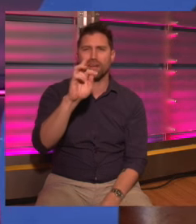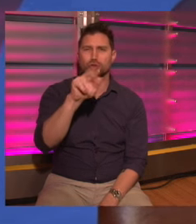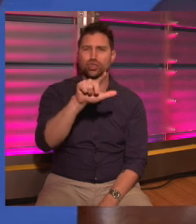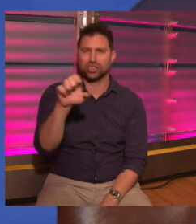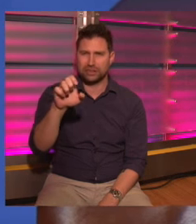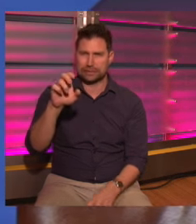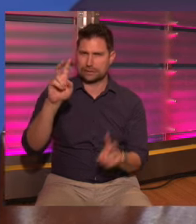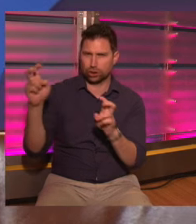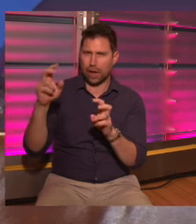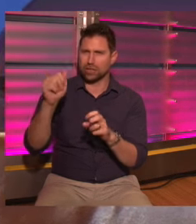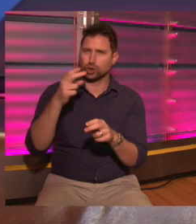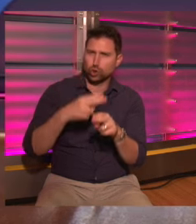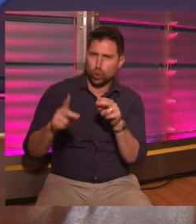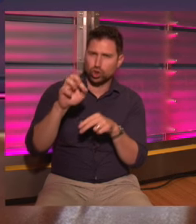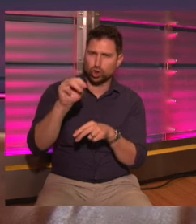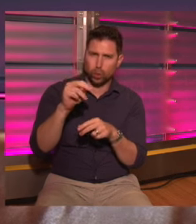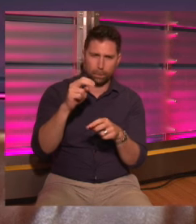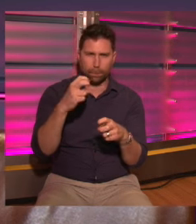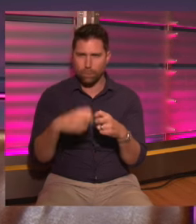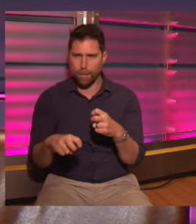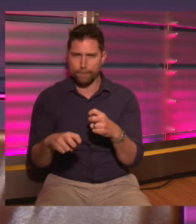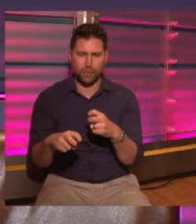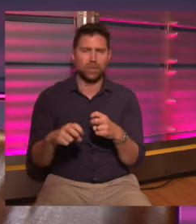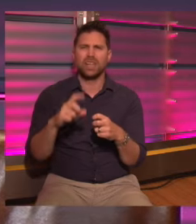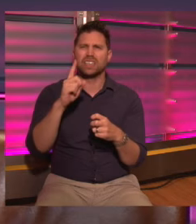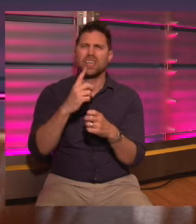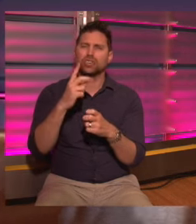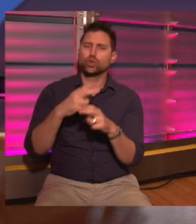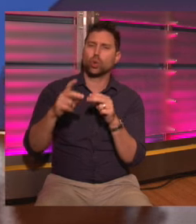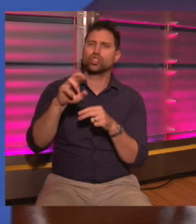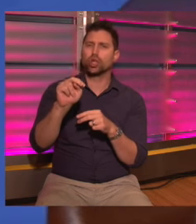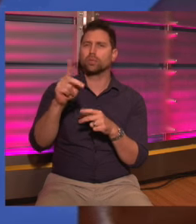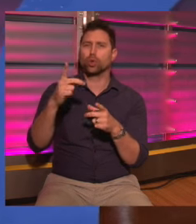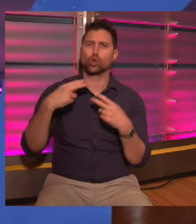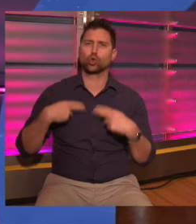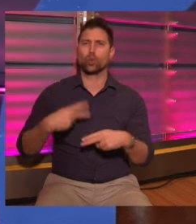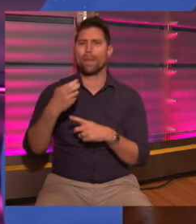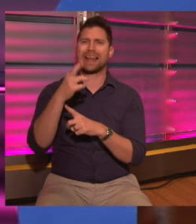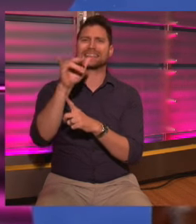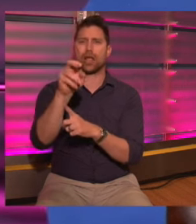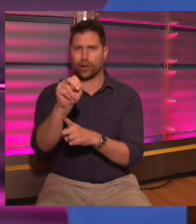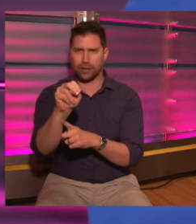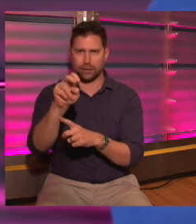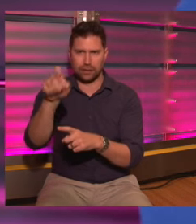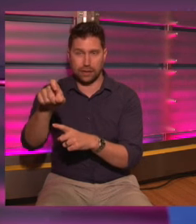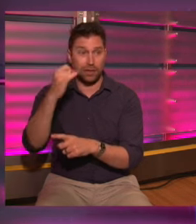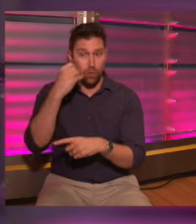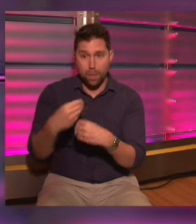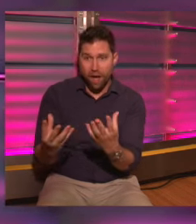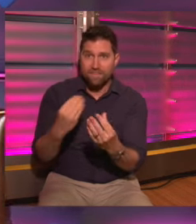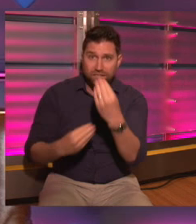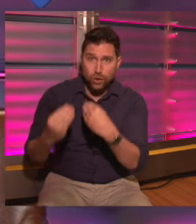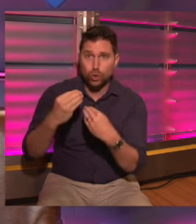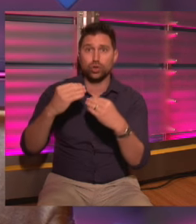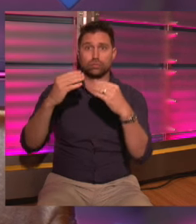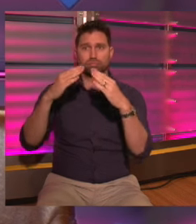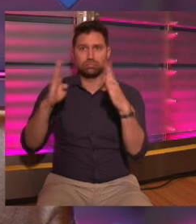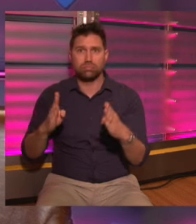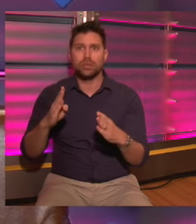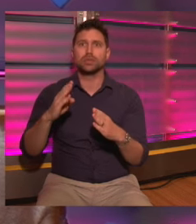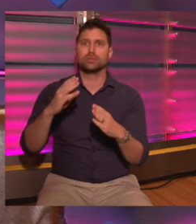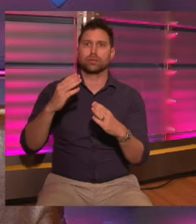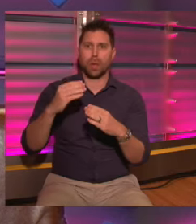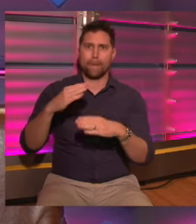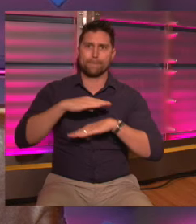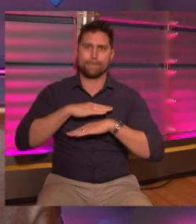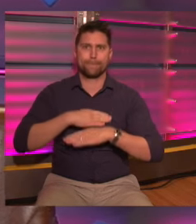as a short-term problem. It's a short-term thing about humanitarian needs, right? Where if we provide food, shelter, blankets, that's